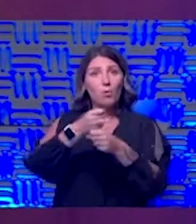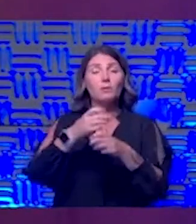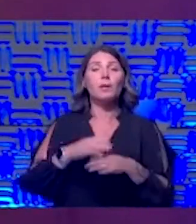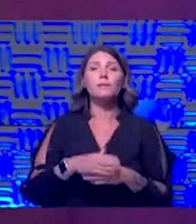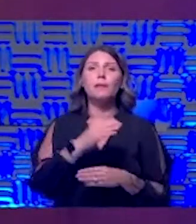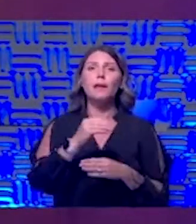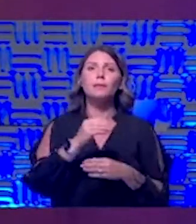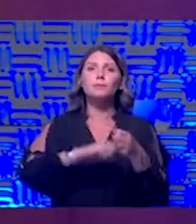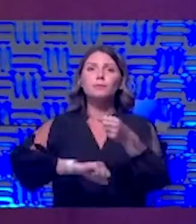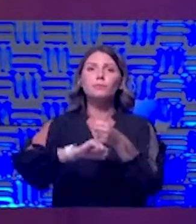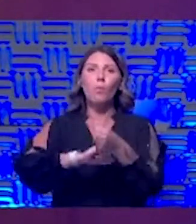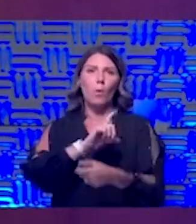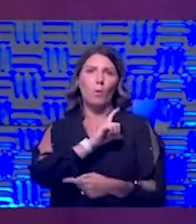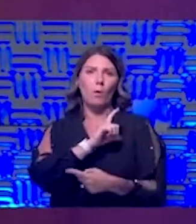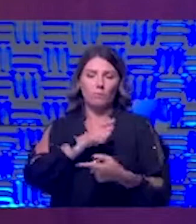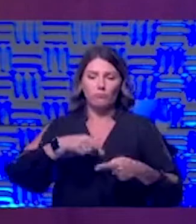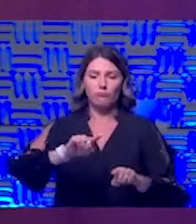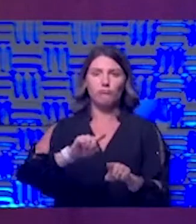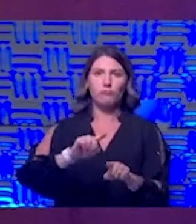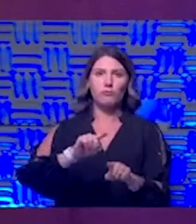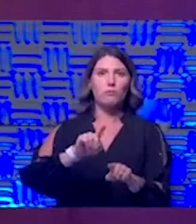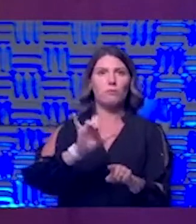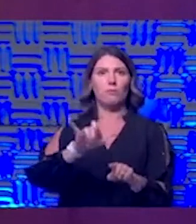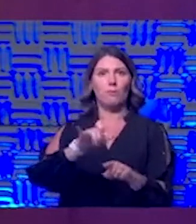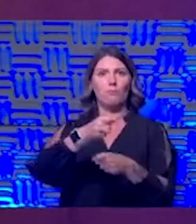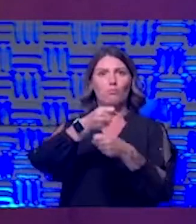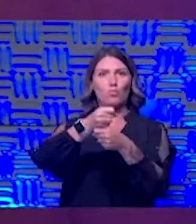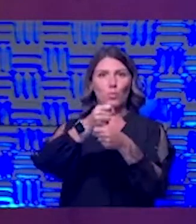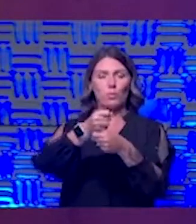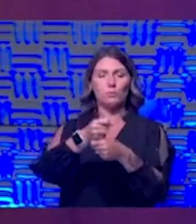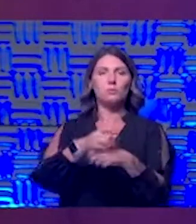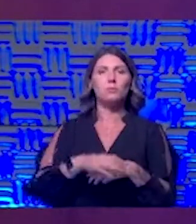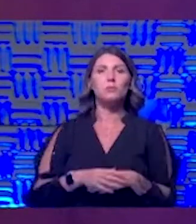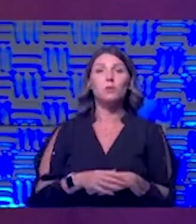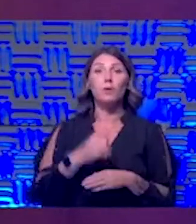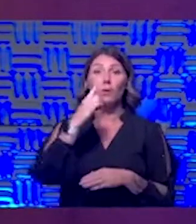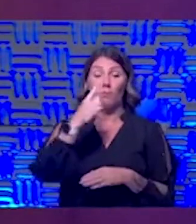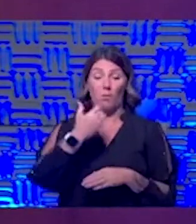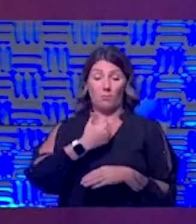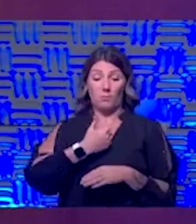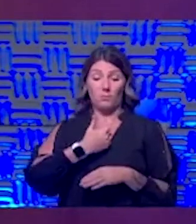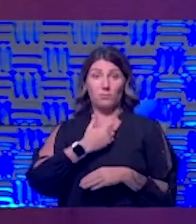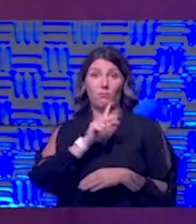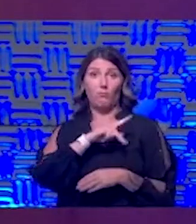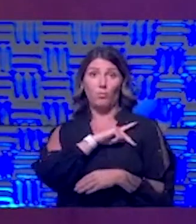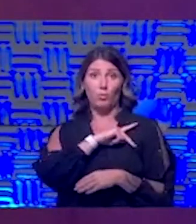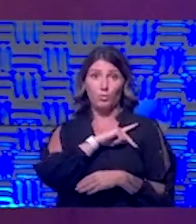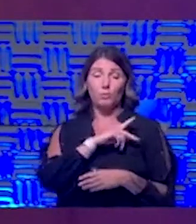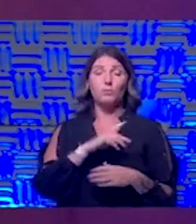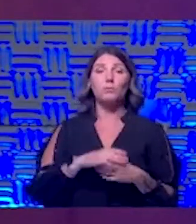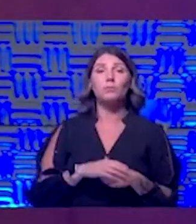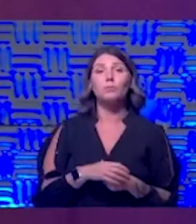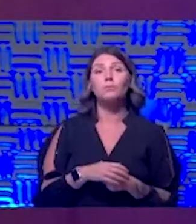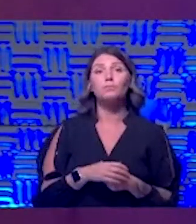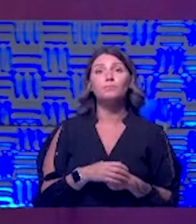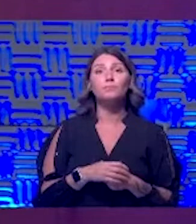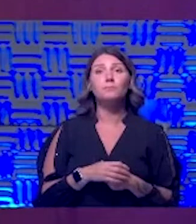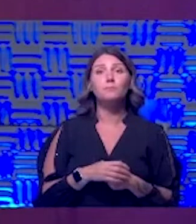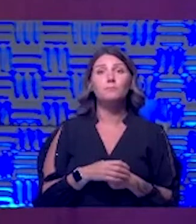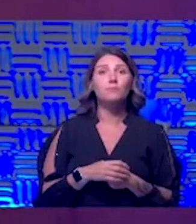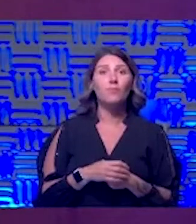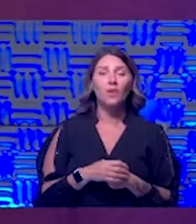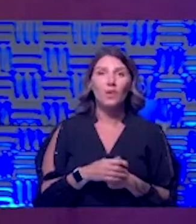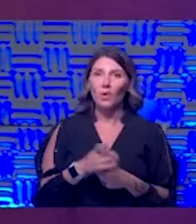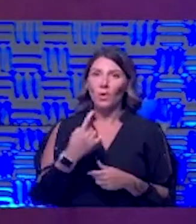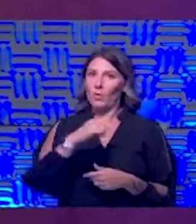officers during that time. And for me personally, I mean, it was really, we weren't anywhere